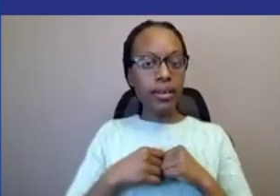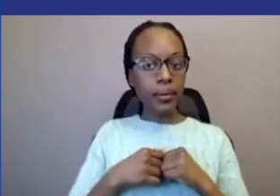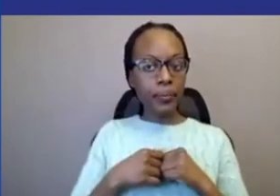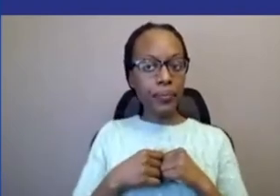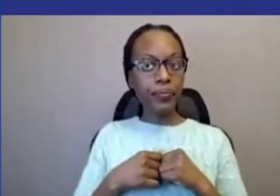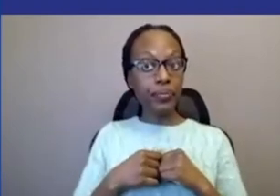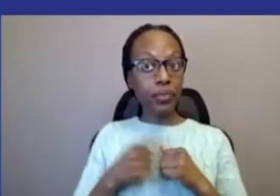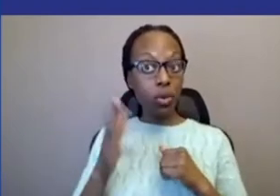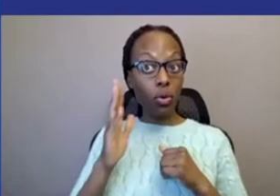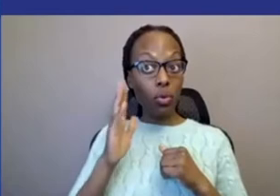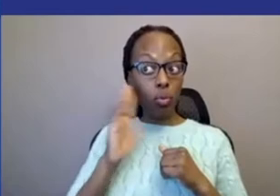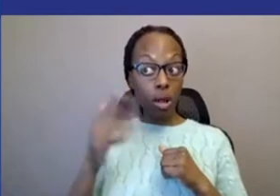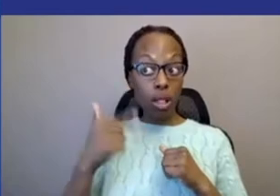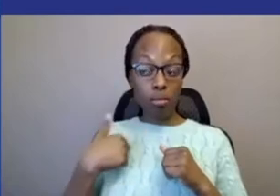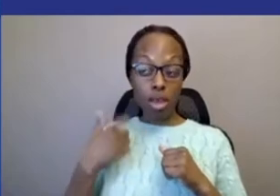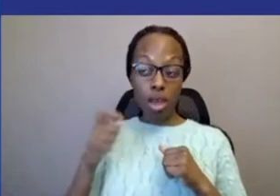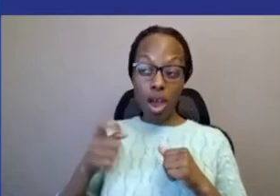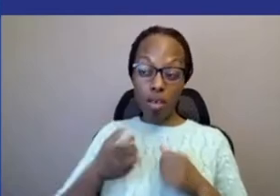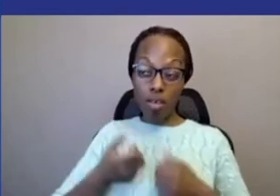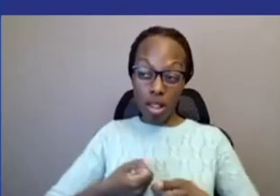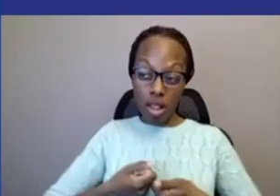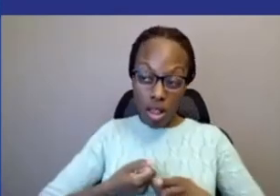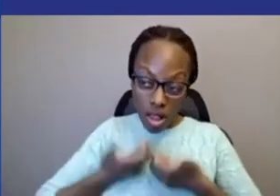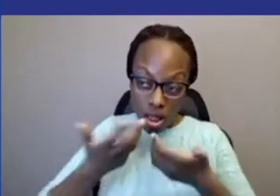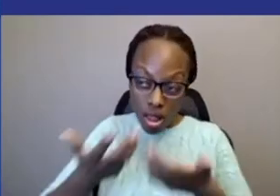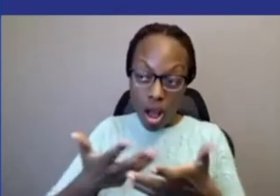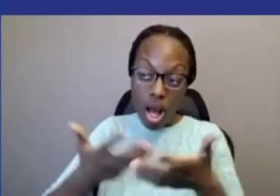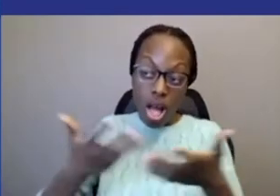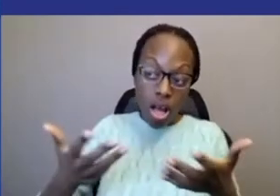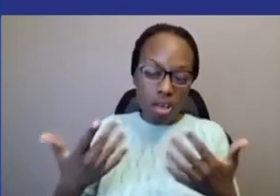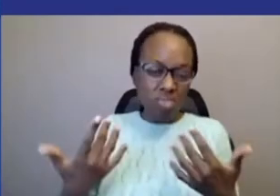asking of you. In terms of flamenco,